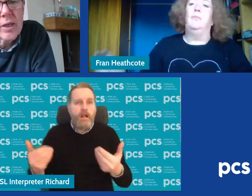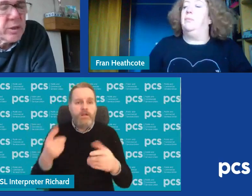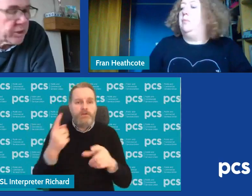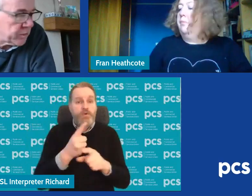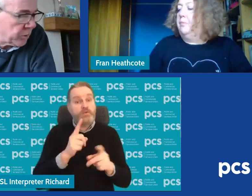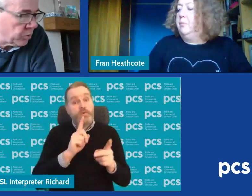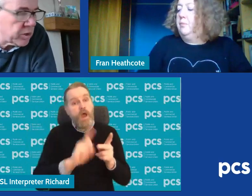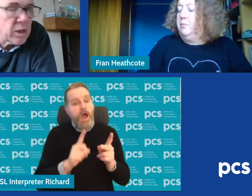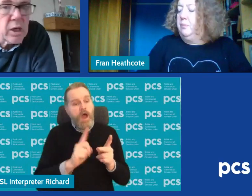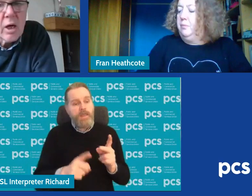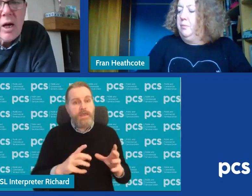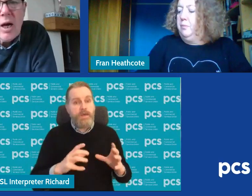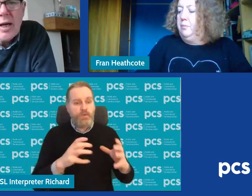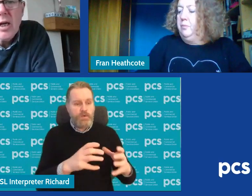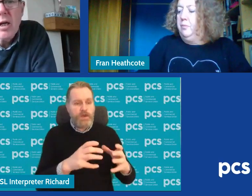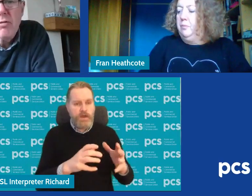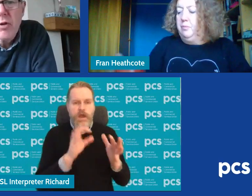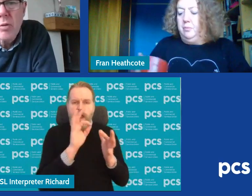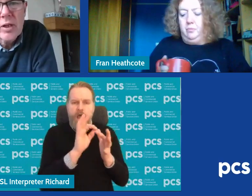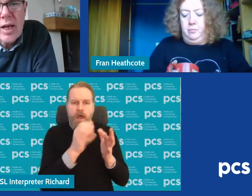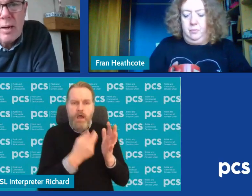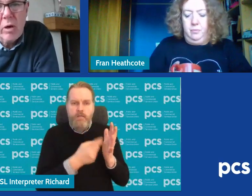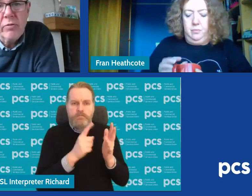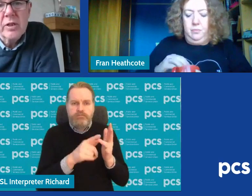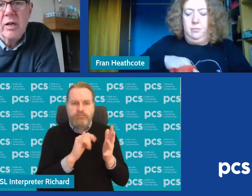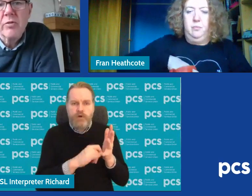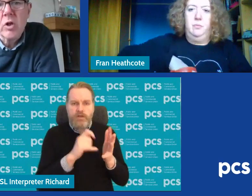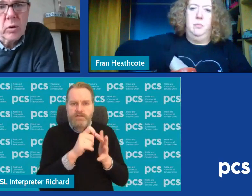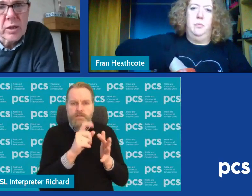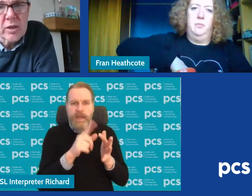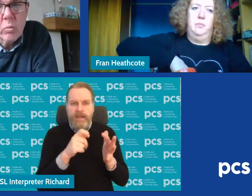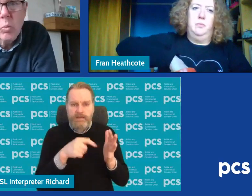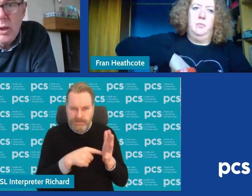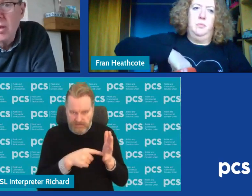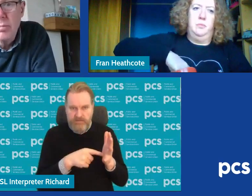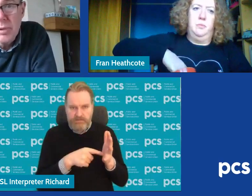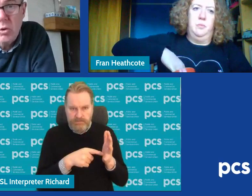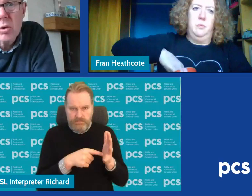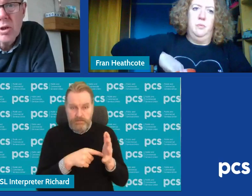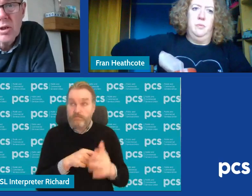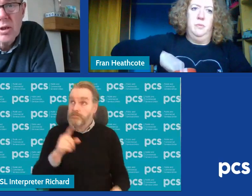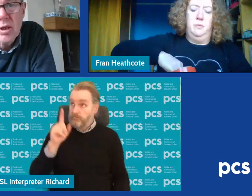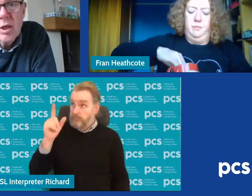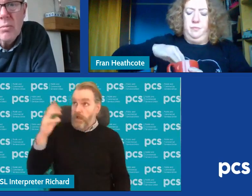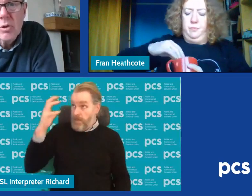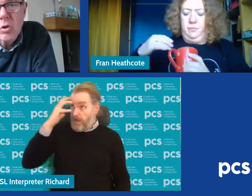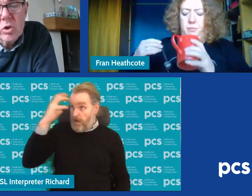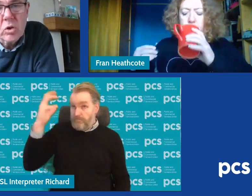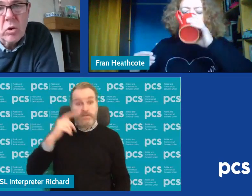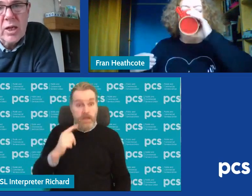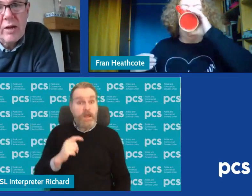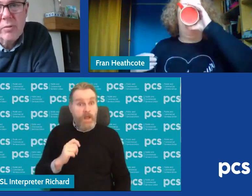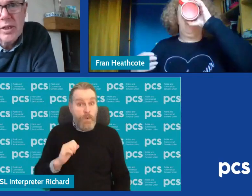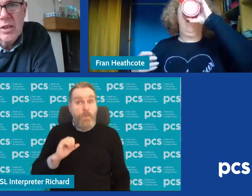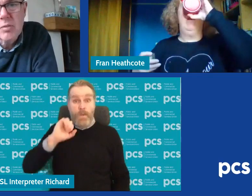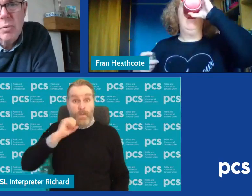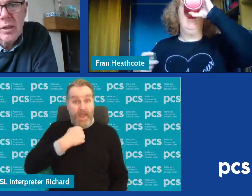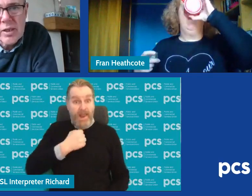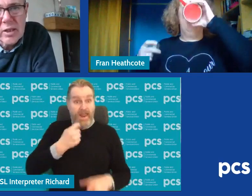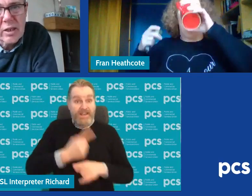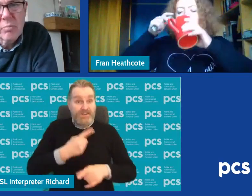now in dispute. I can confirm that the Cabinet Office have told us there will be talks, but those talks have